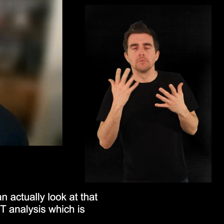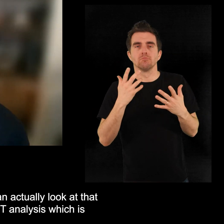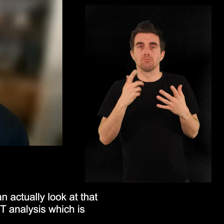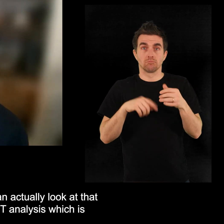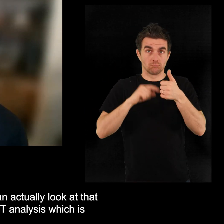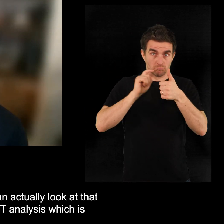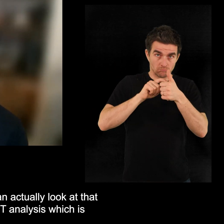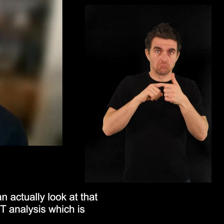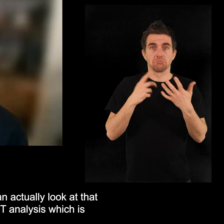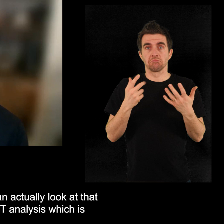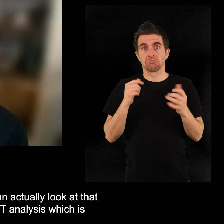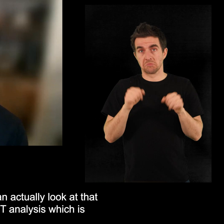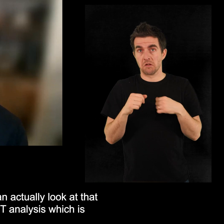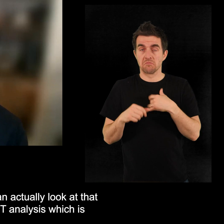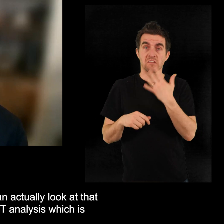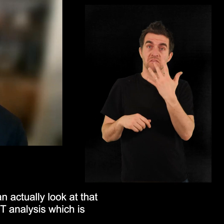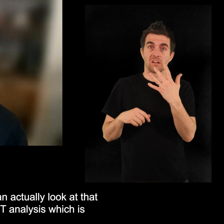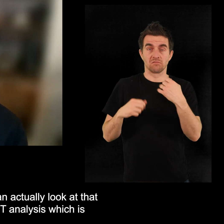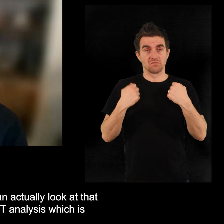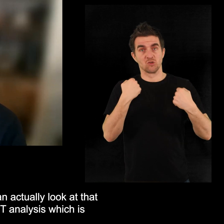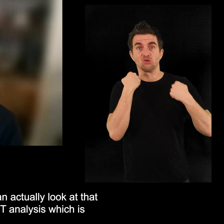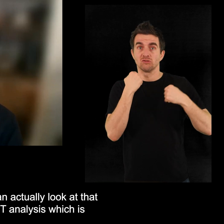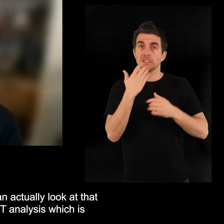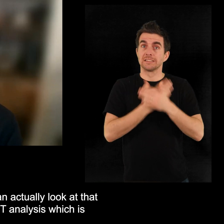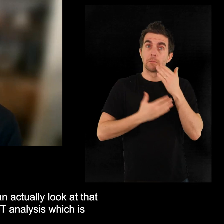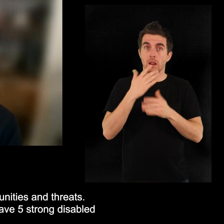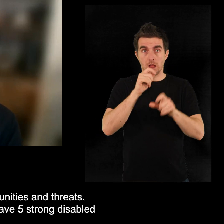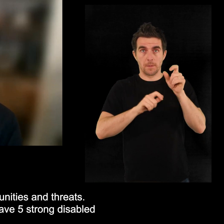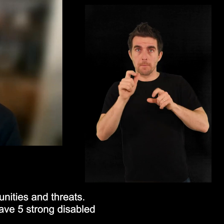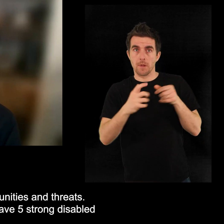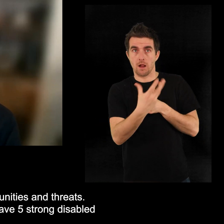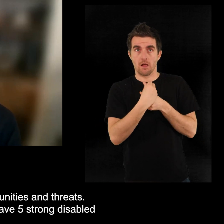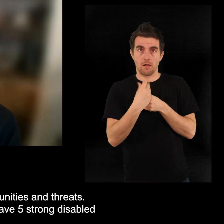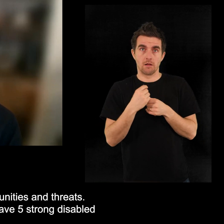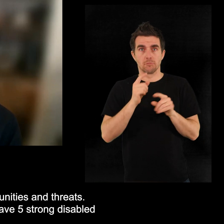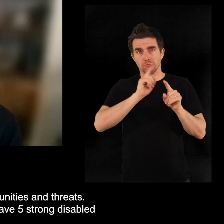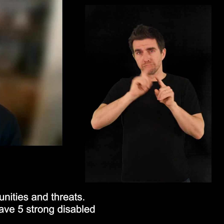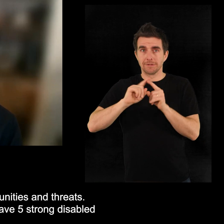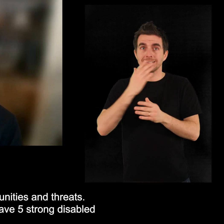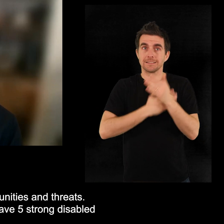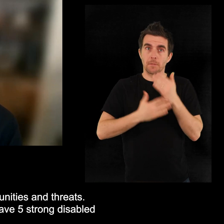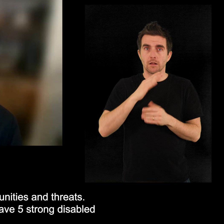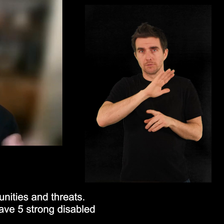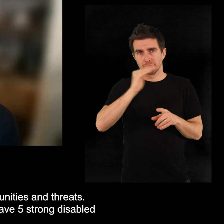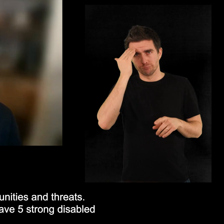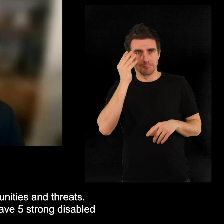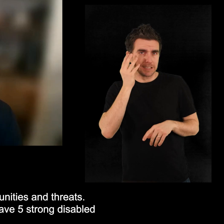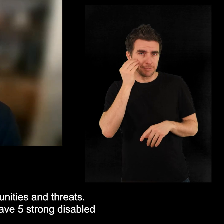look at that is using what we call a SWOT analysis, which is strengths, weakness, opportunities, and